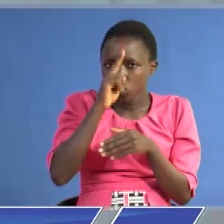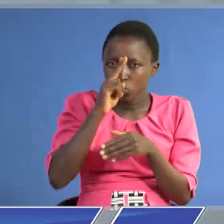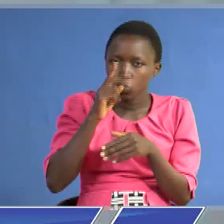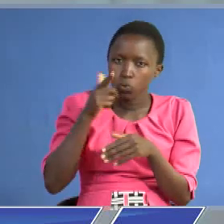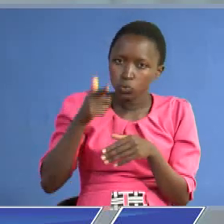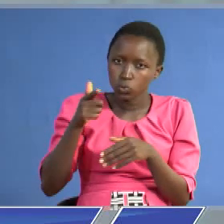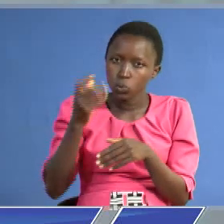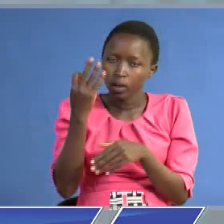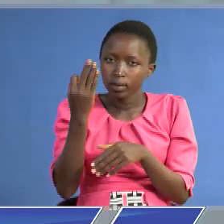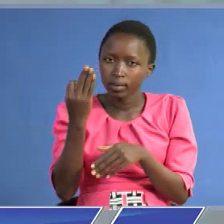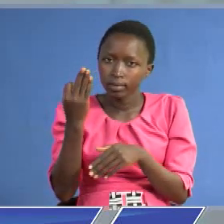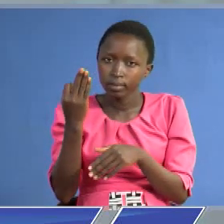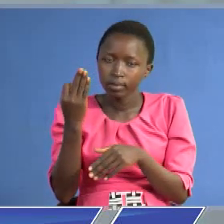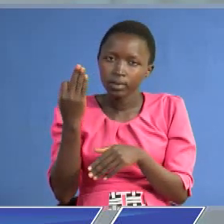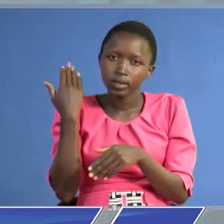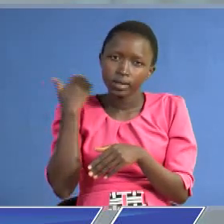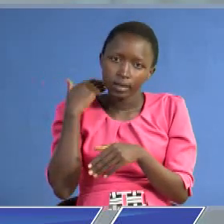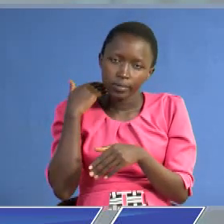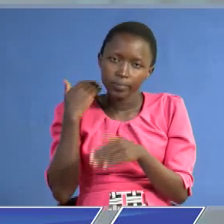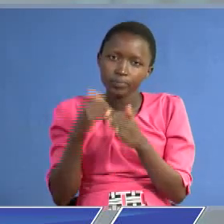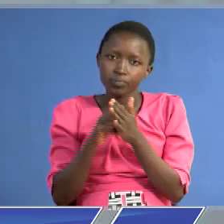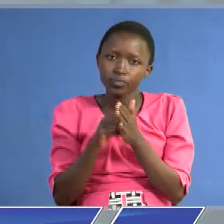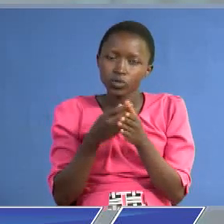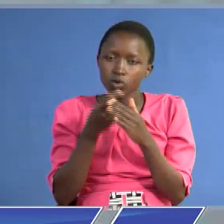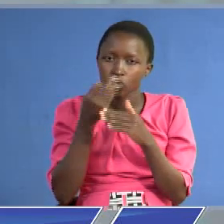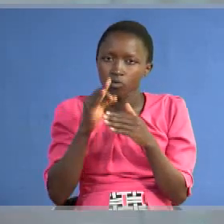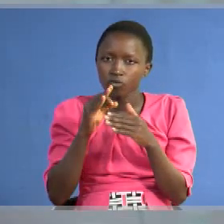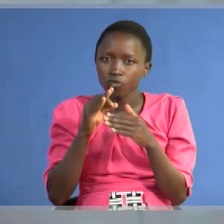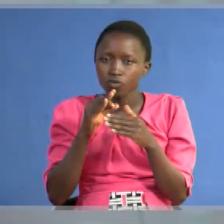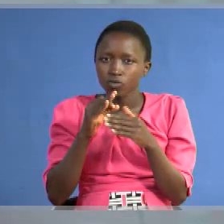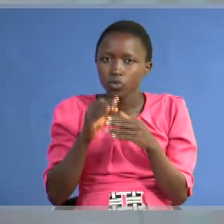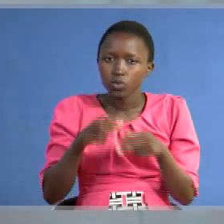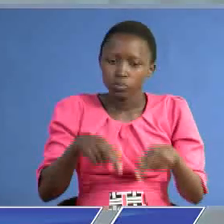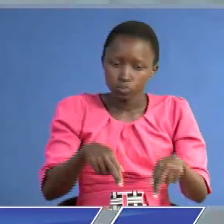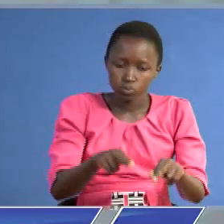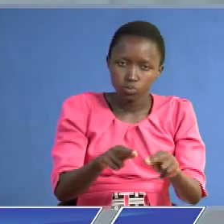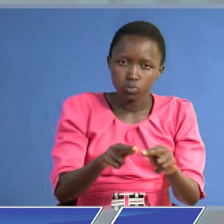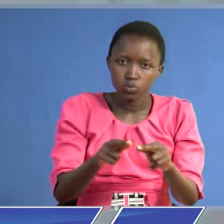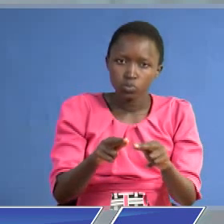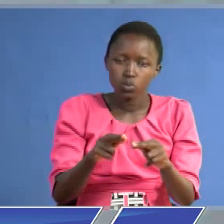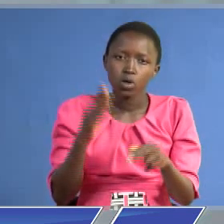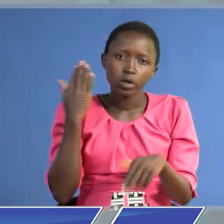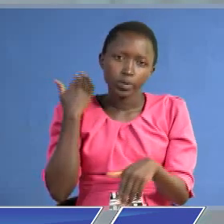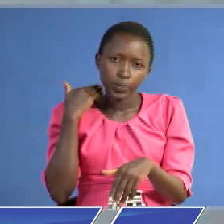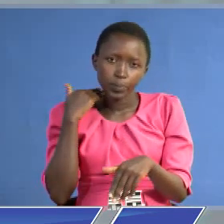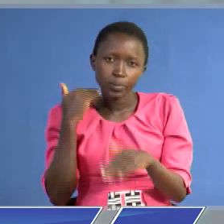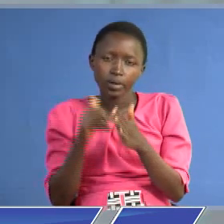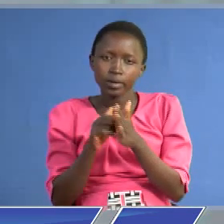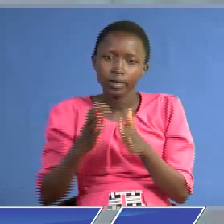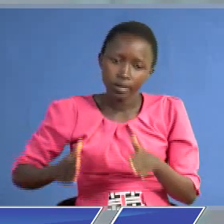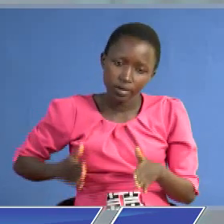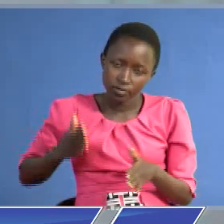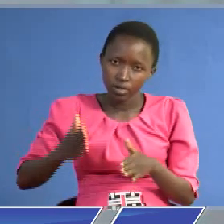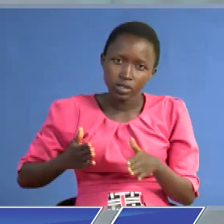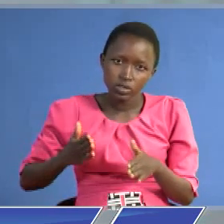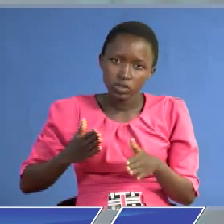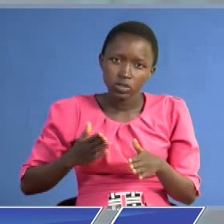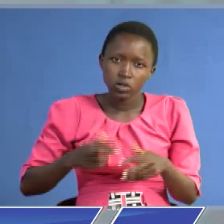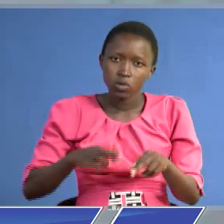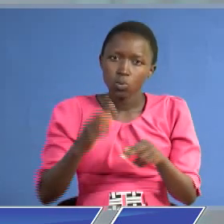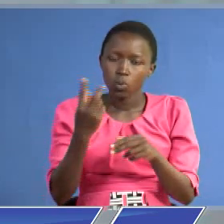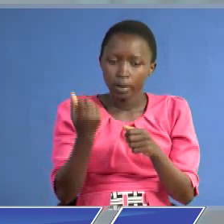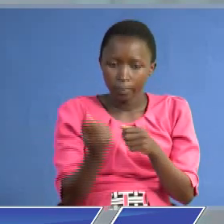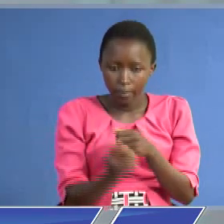Three carjackers, among them a woman, following a series of highway robberies along the Nairobi, Nakuru and Naivasha, Mai Mahiu roads in the